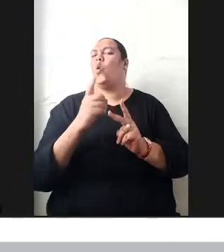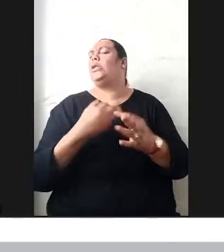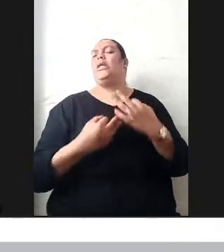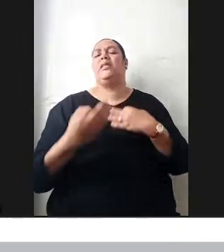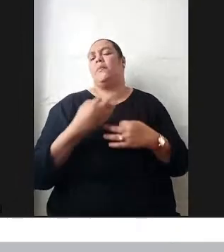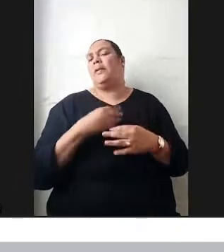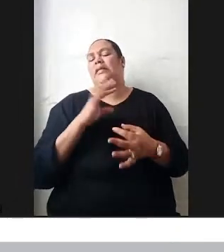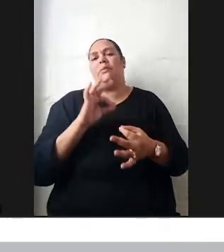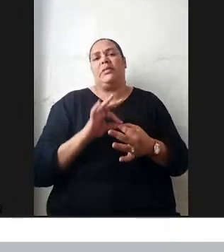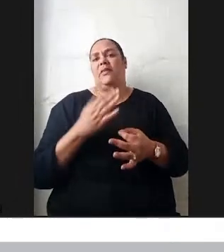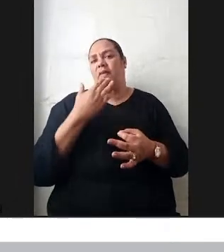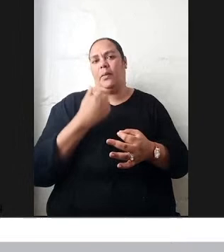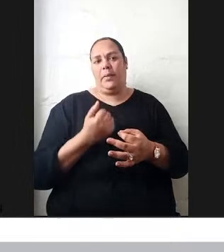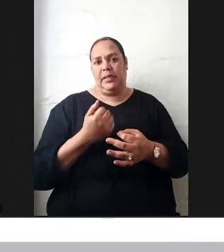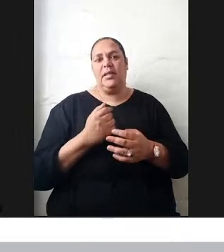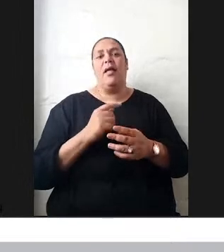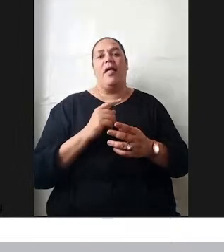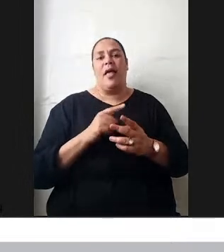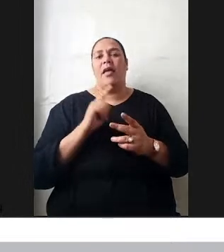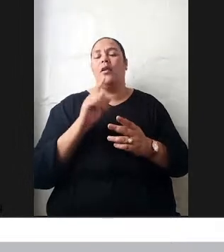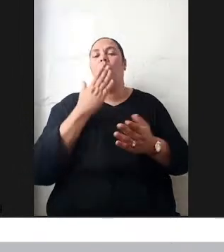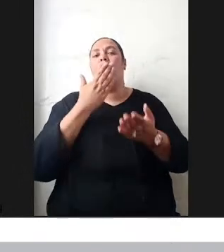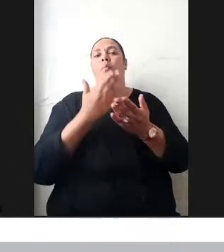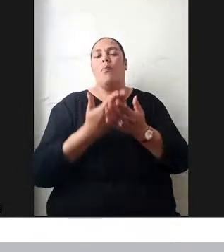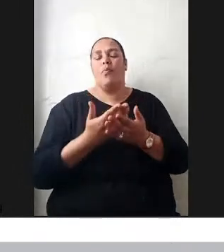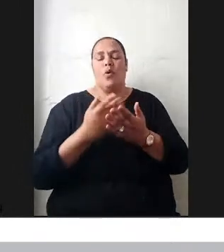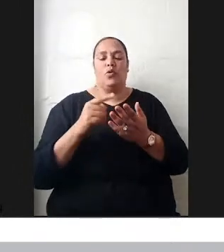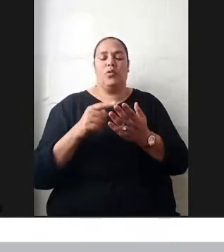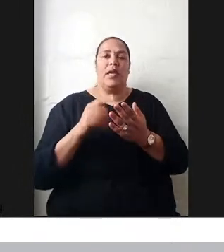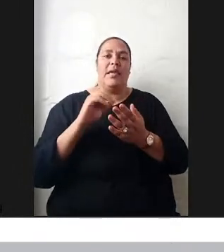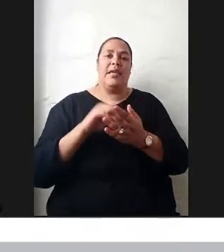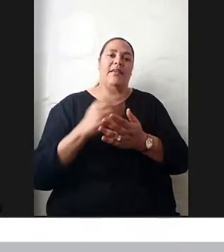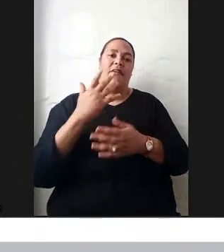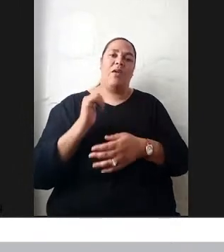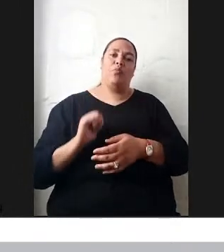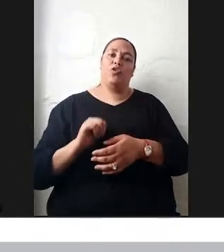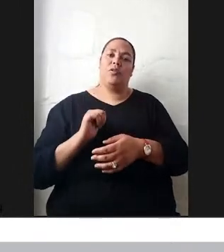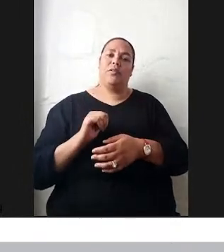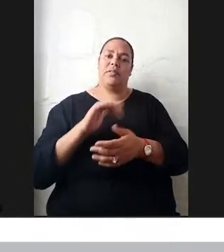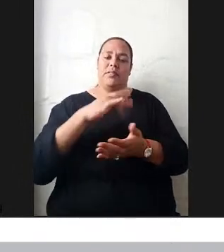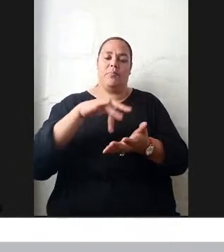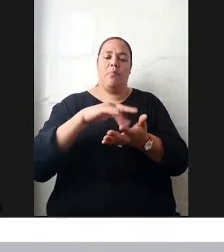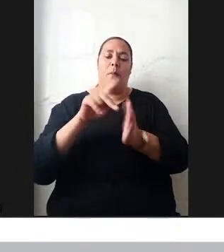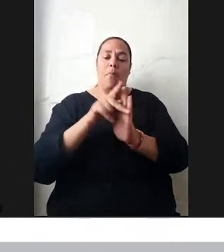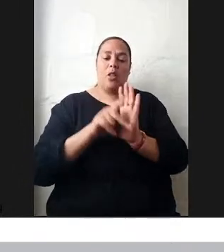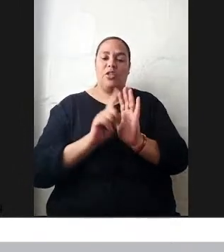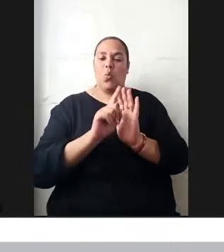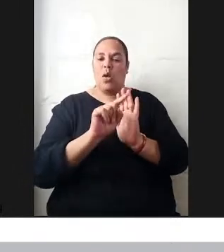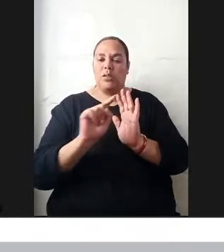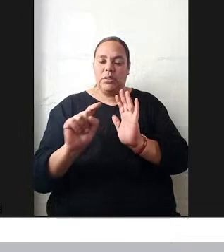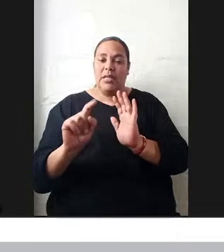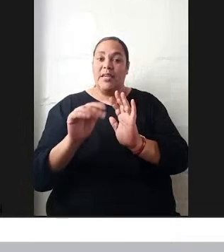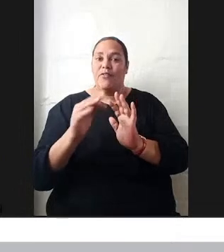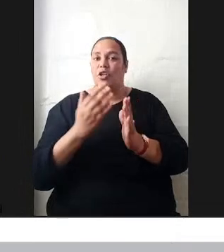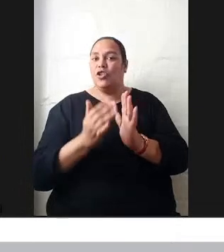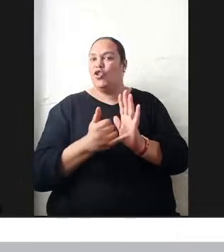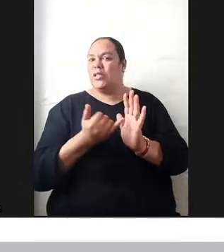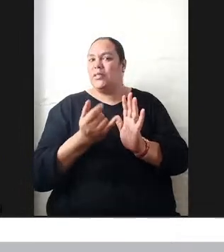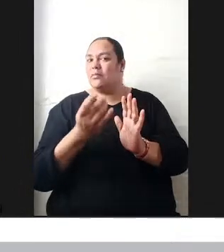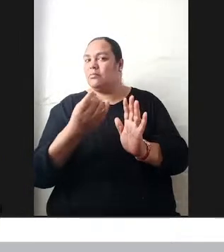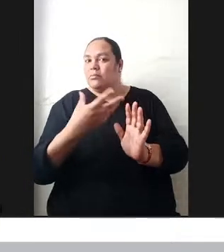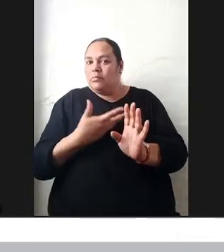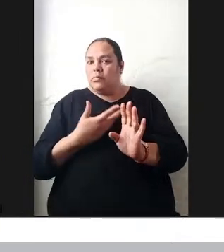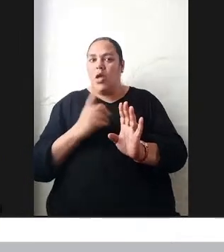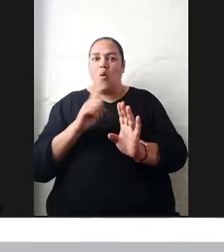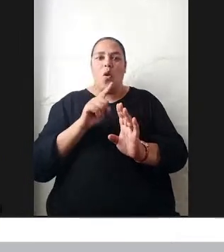specific? And then the proposed reforms in the five municipal policies, if one can just get what in essence are